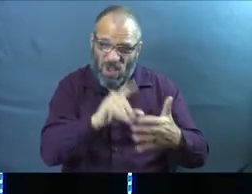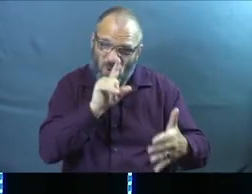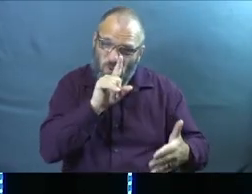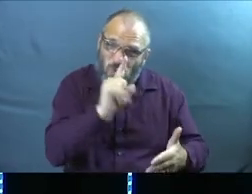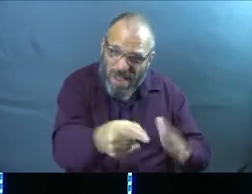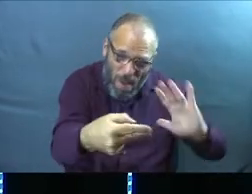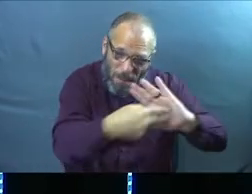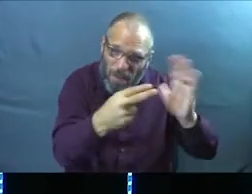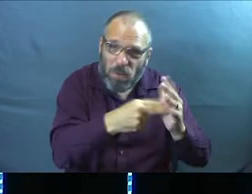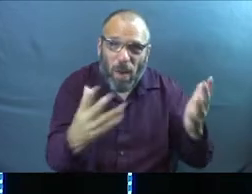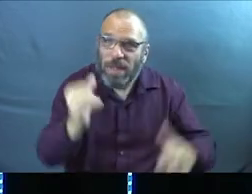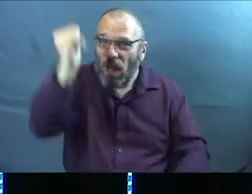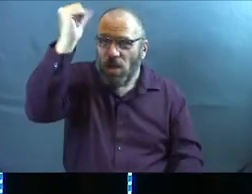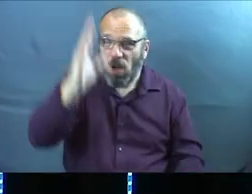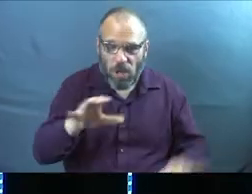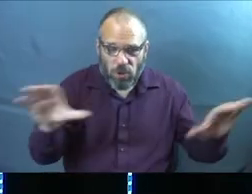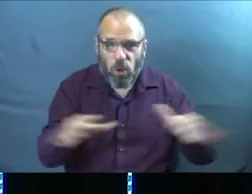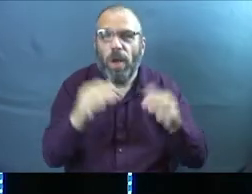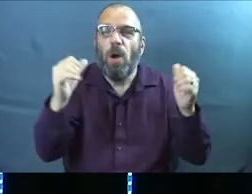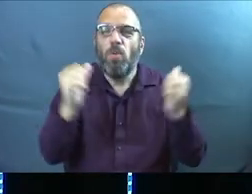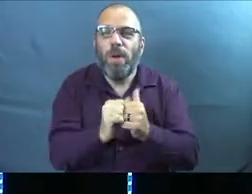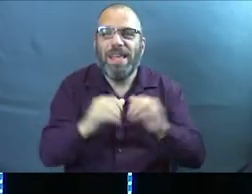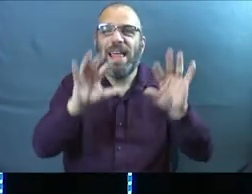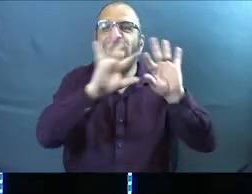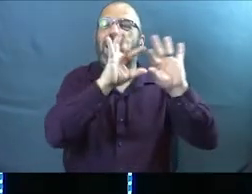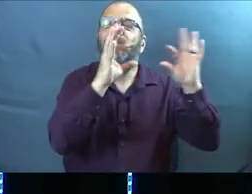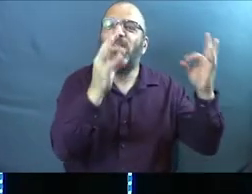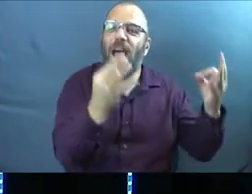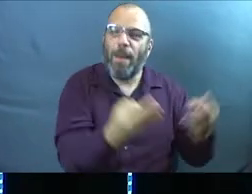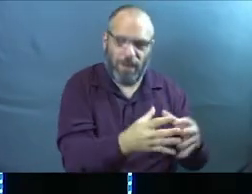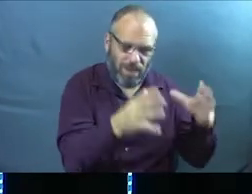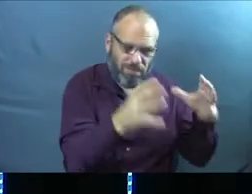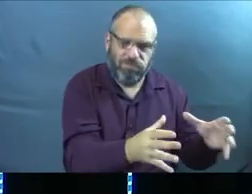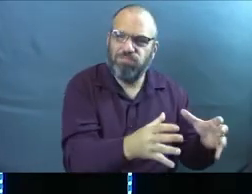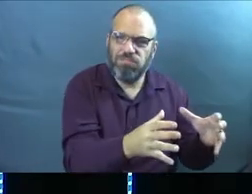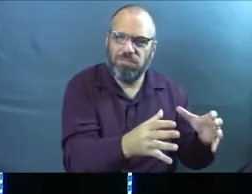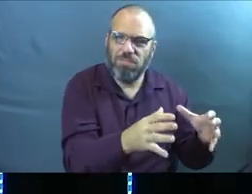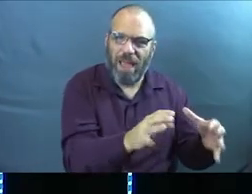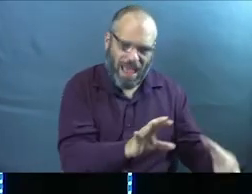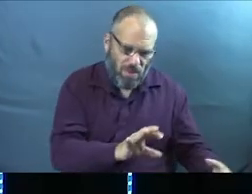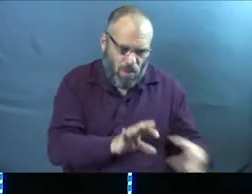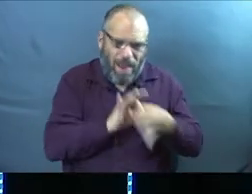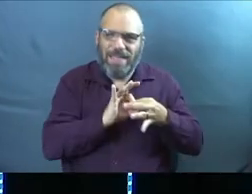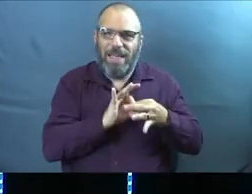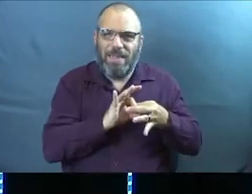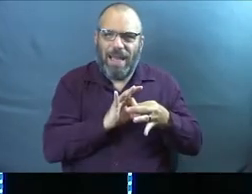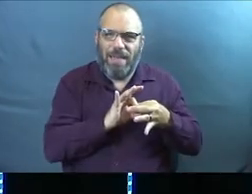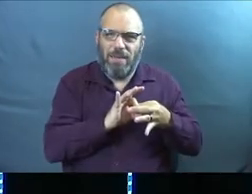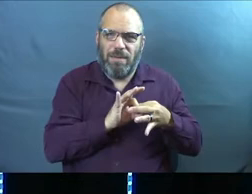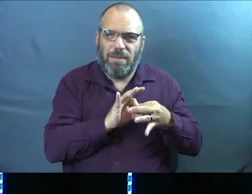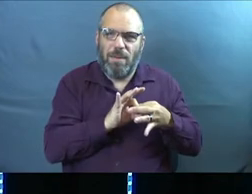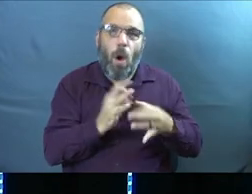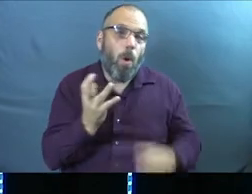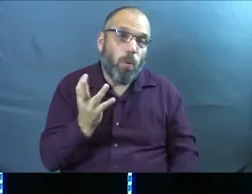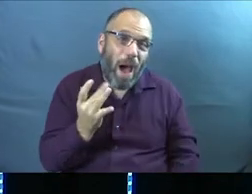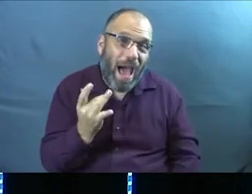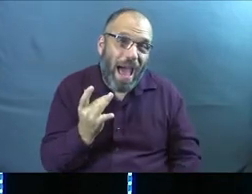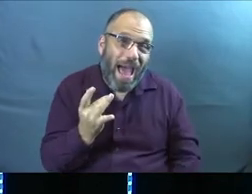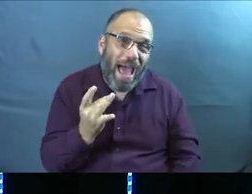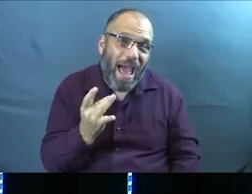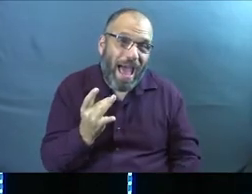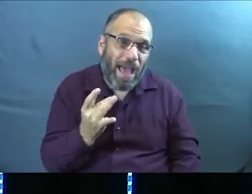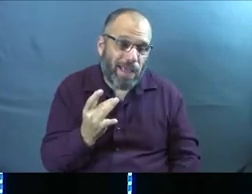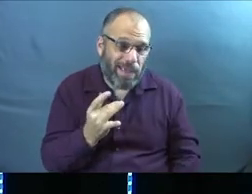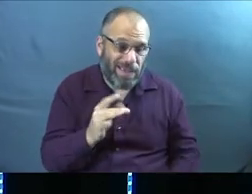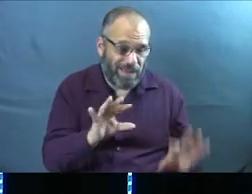purpose in all this, is what God is doing to his family and the reconciliation that he wants to bring there. Because this isn't just